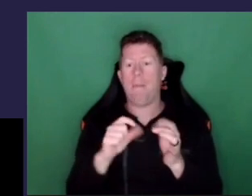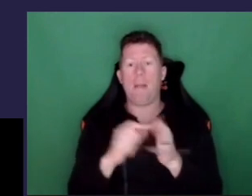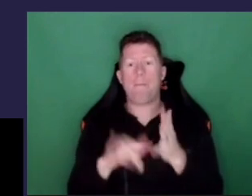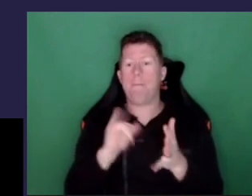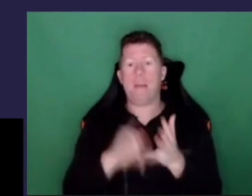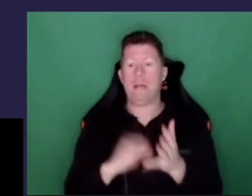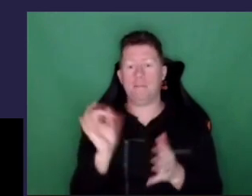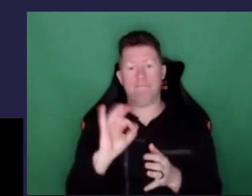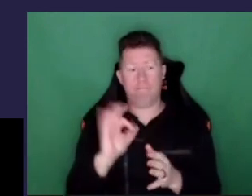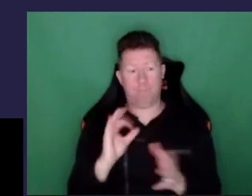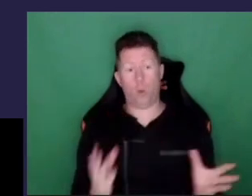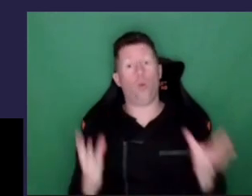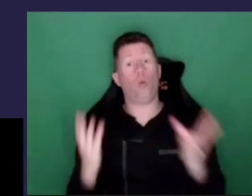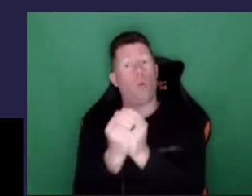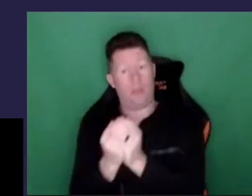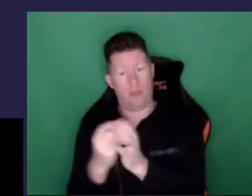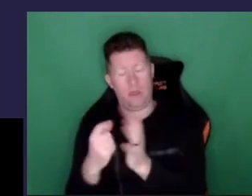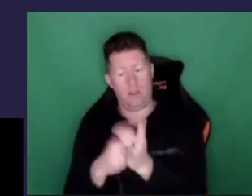his family.